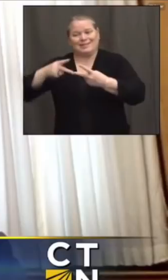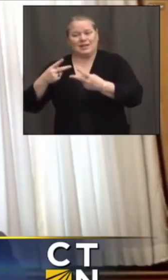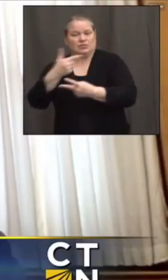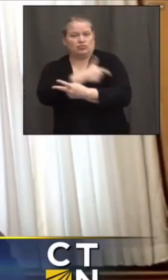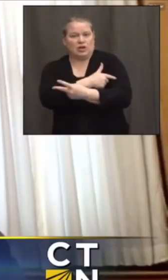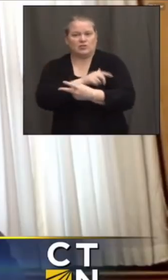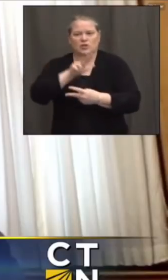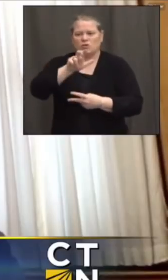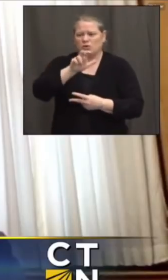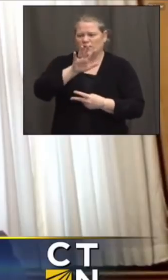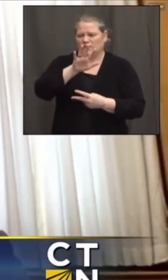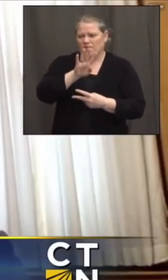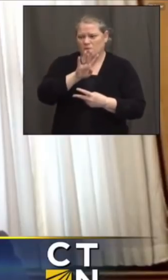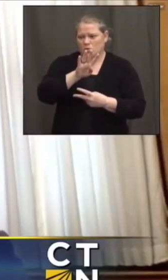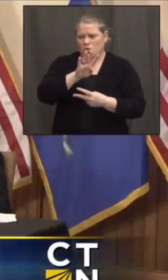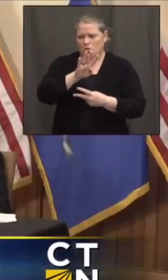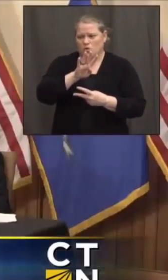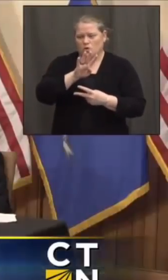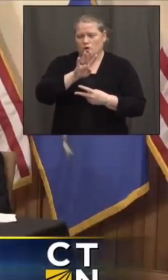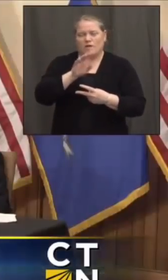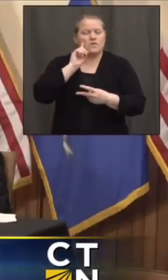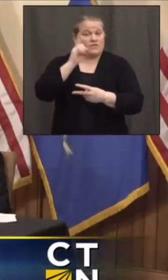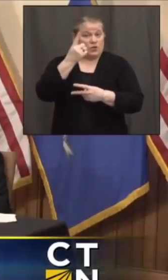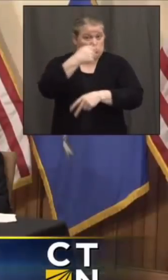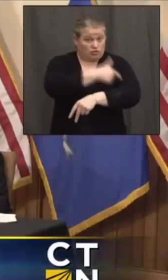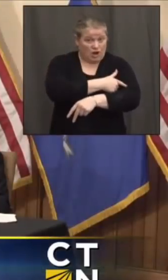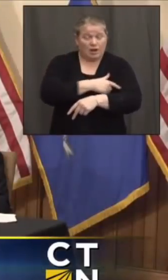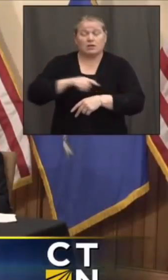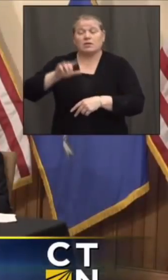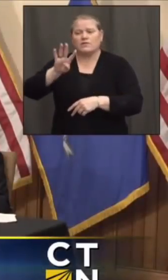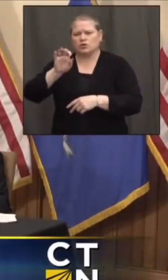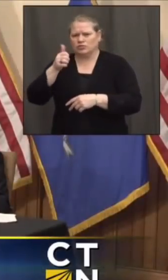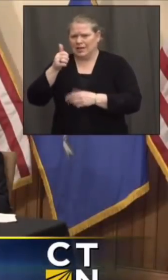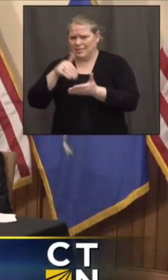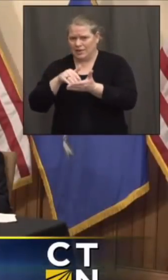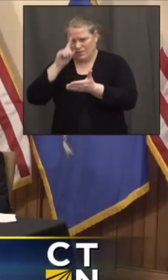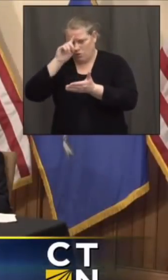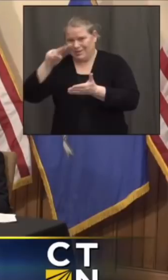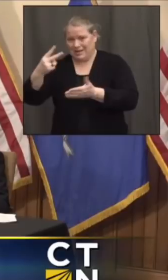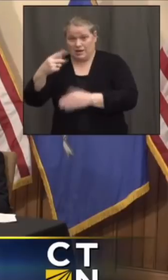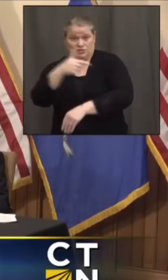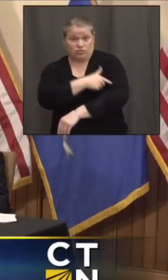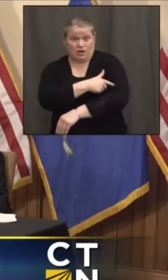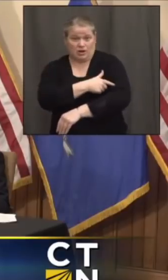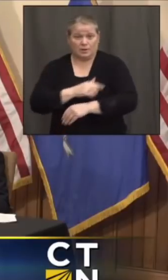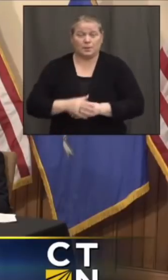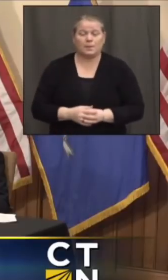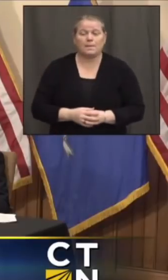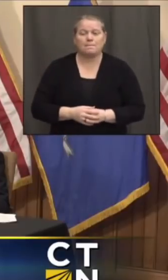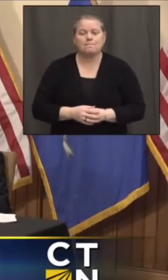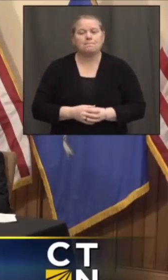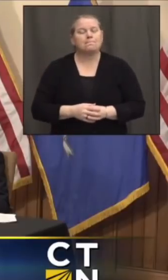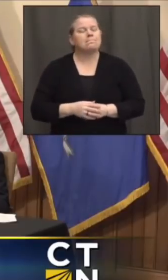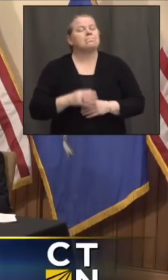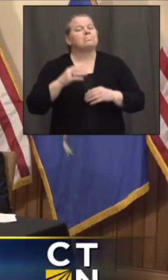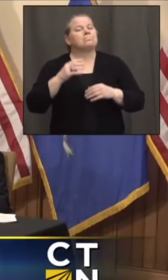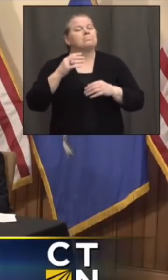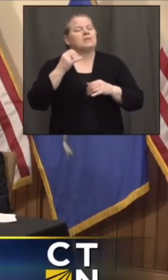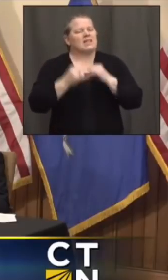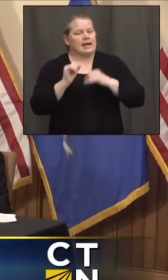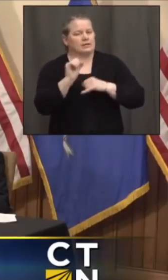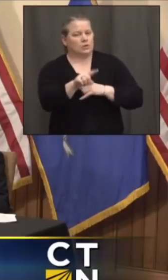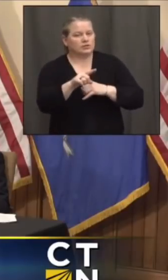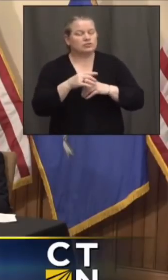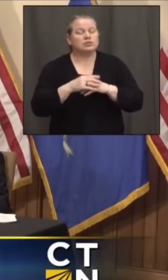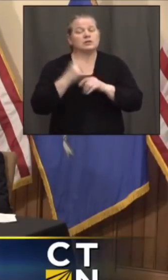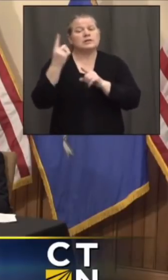140,000 intended for second doses. And then lastly, I actually just got a question from a viewer who wants to know if the state